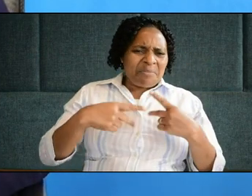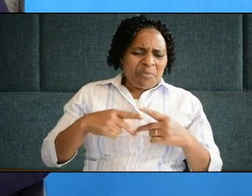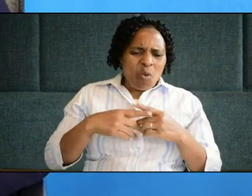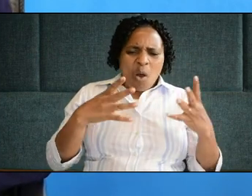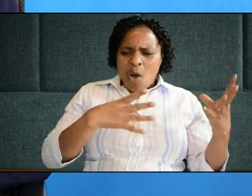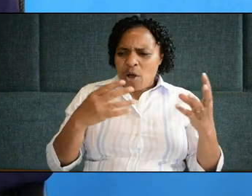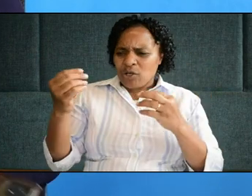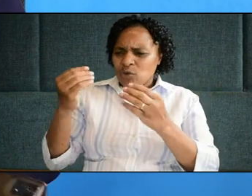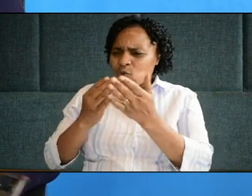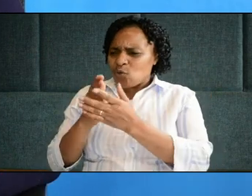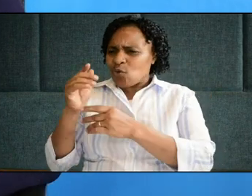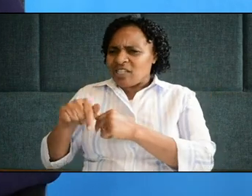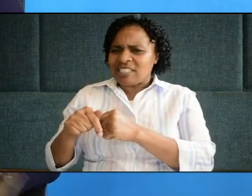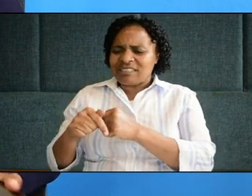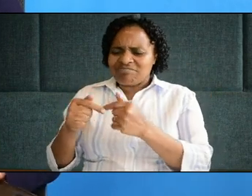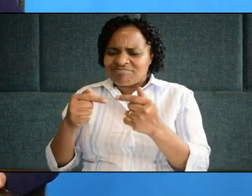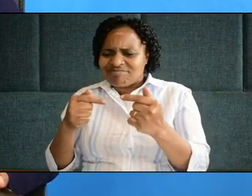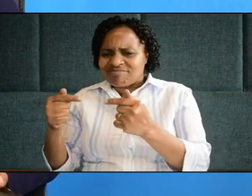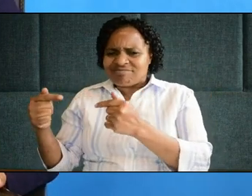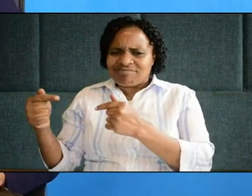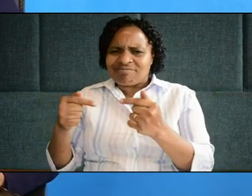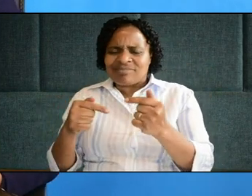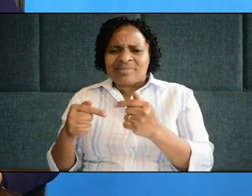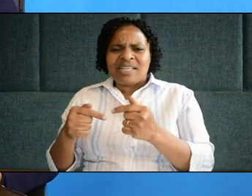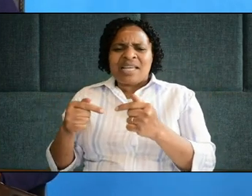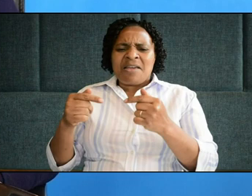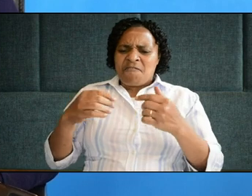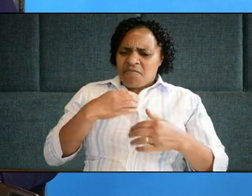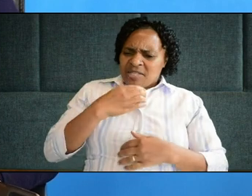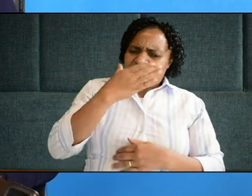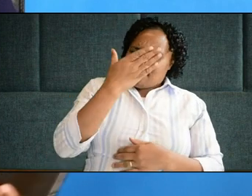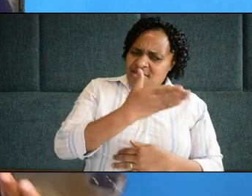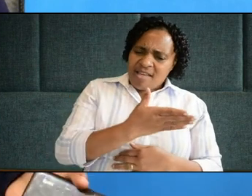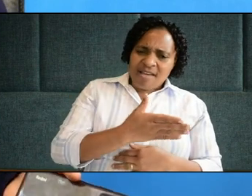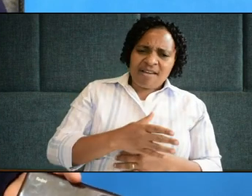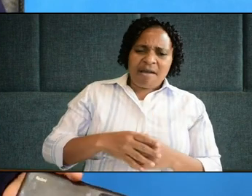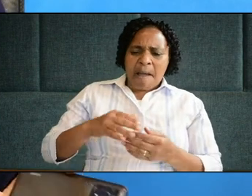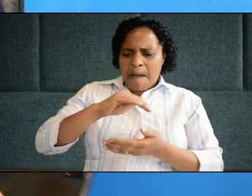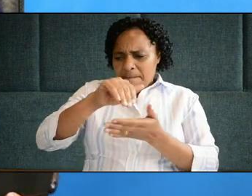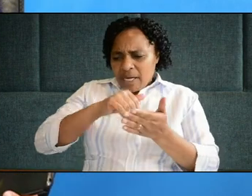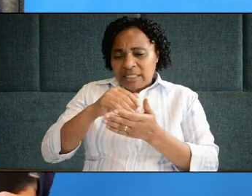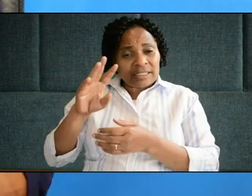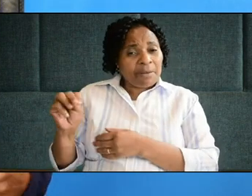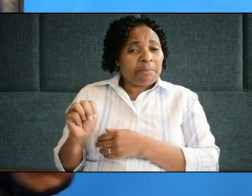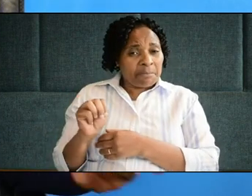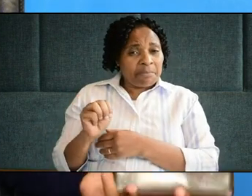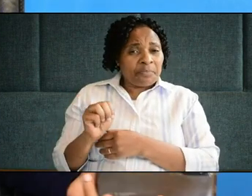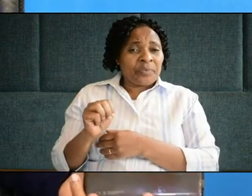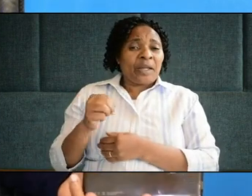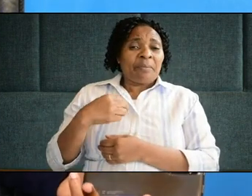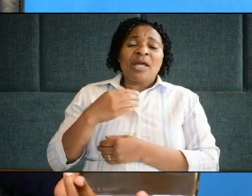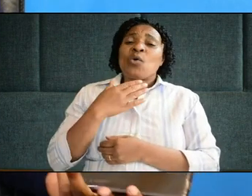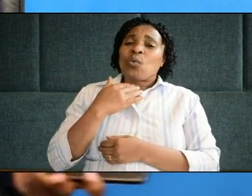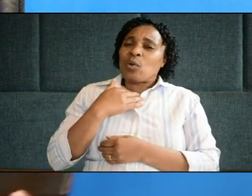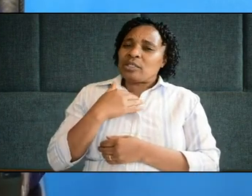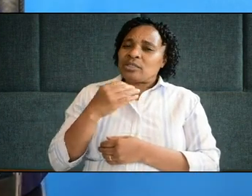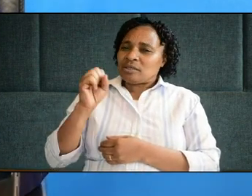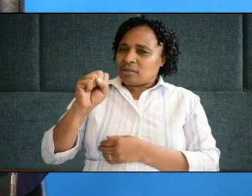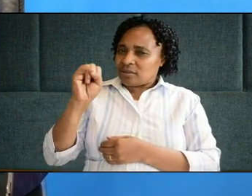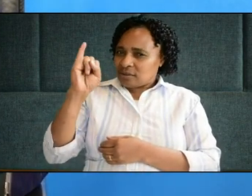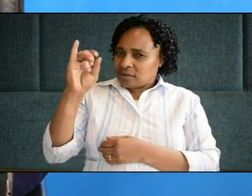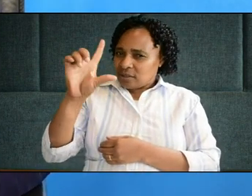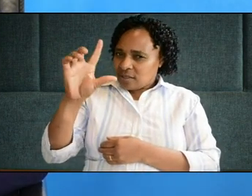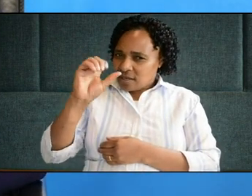battles, they were strangers and they were aliens in amongst them. And I want Silas maybe to